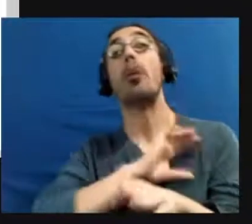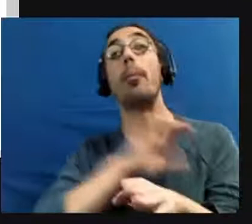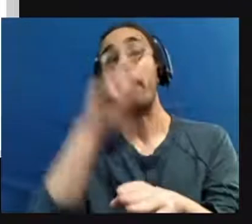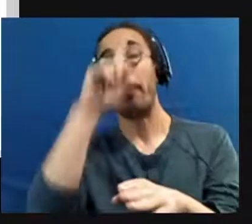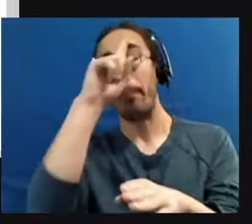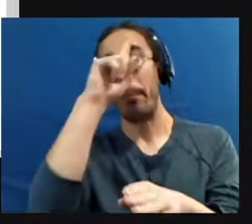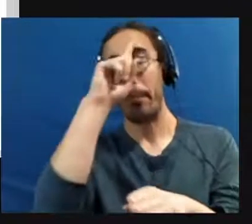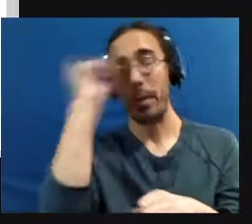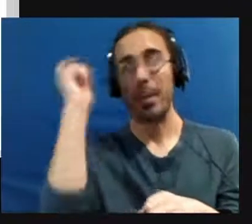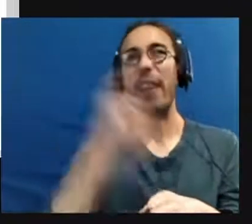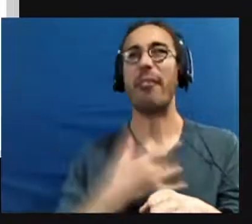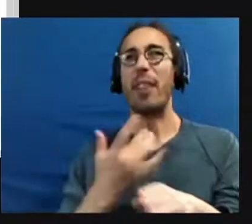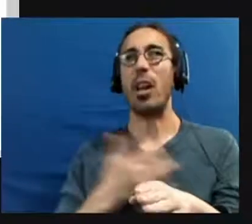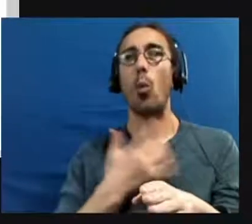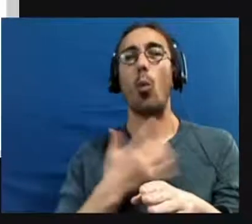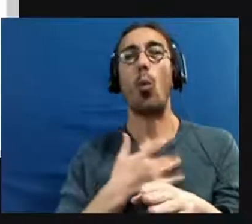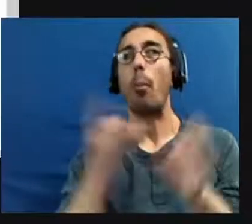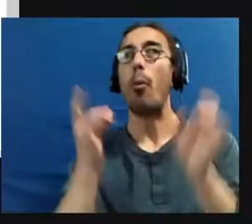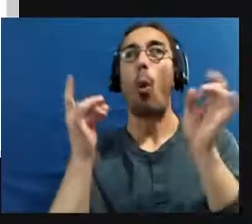it's going to be awful.